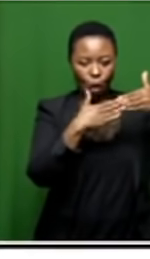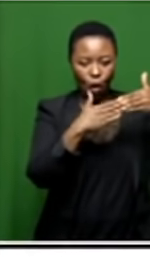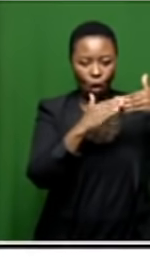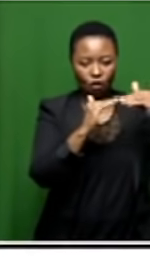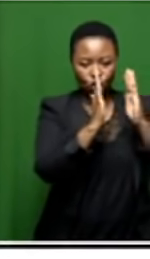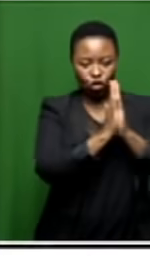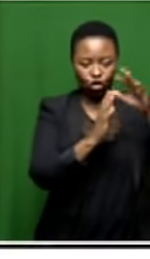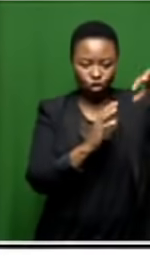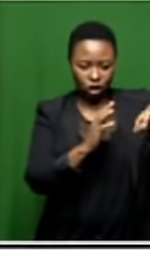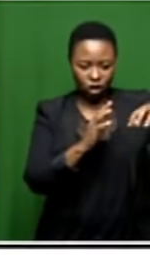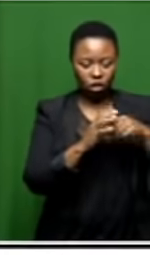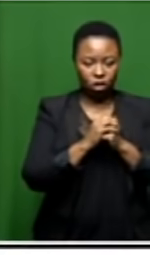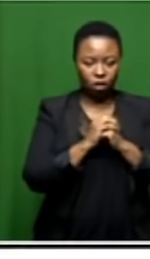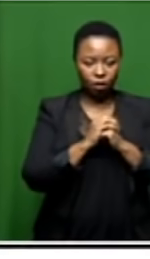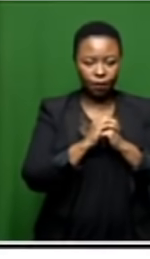church. The